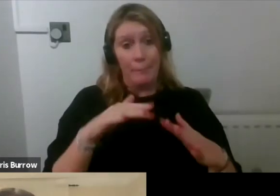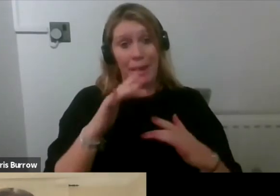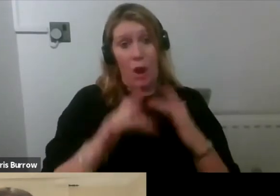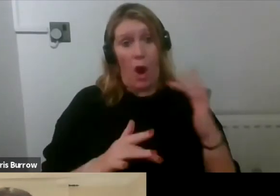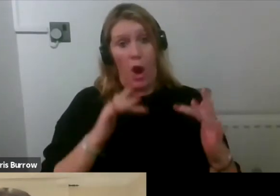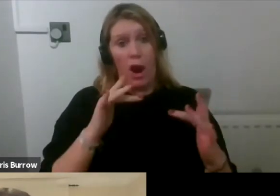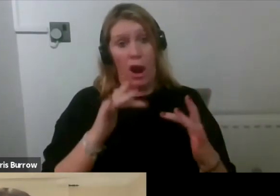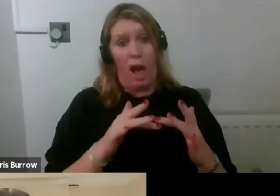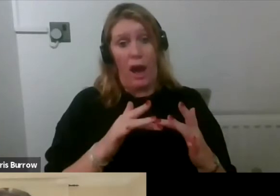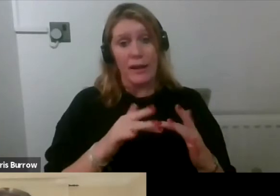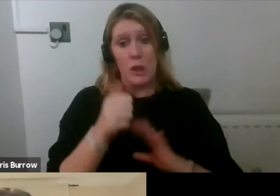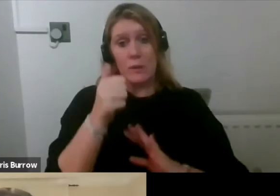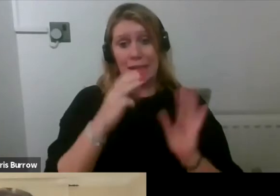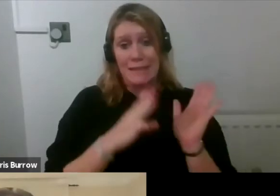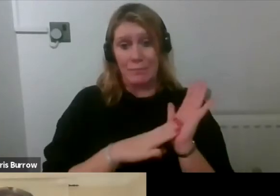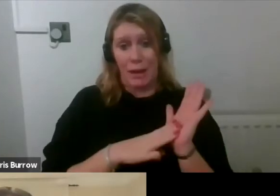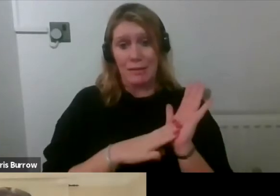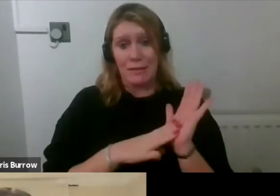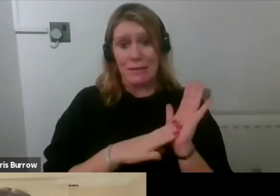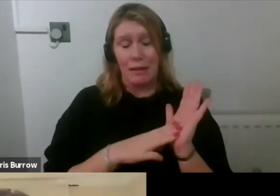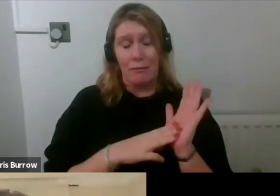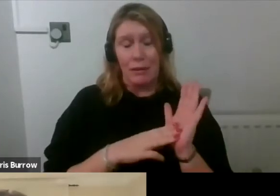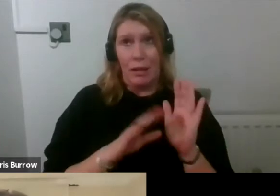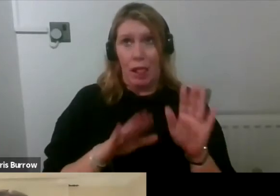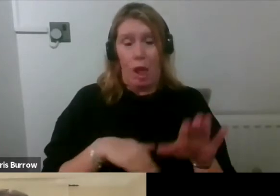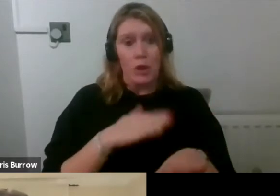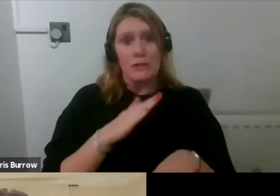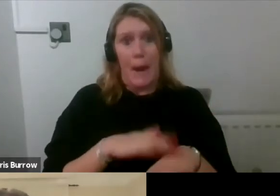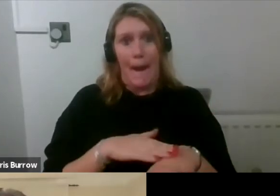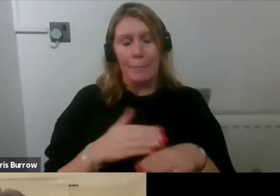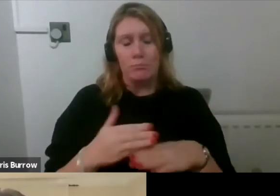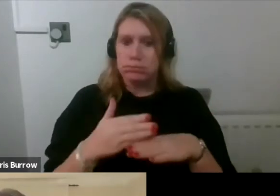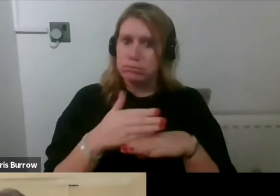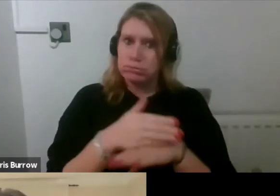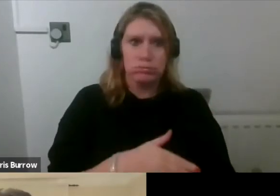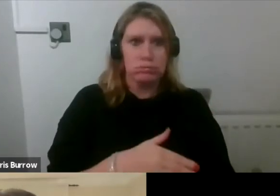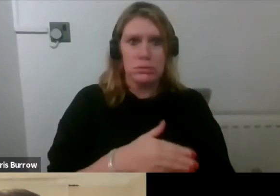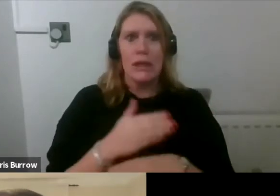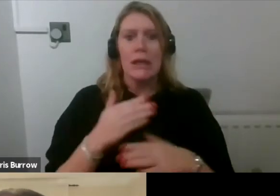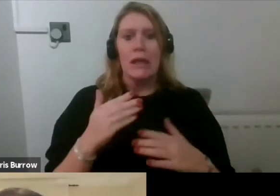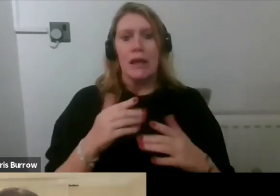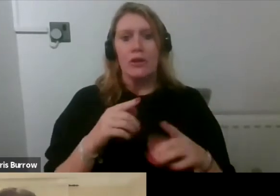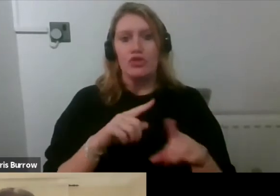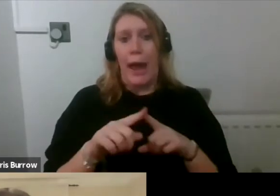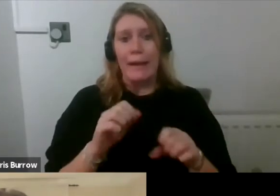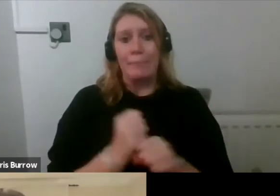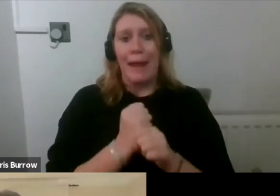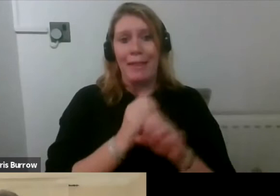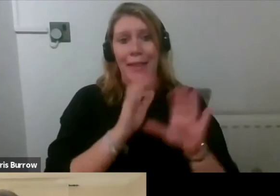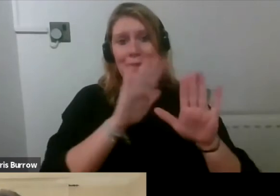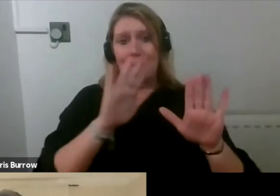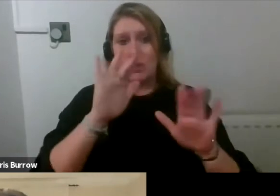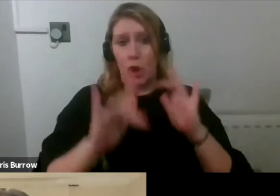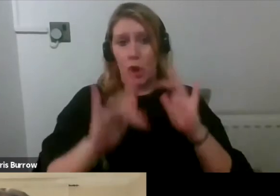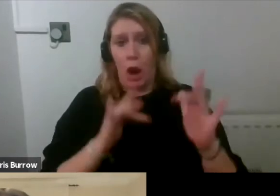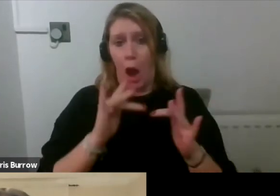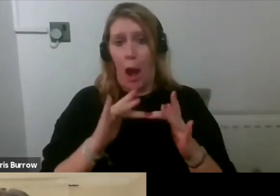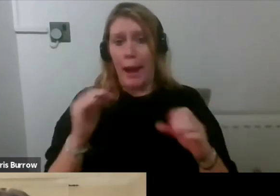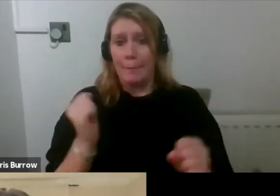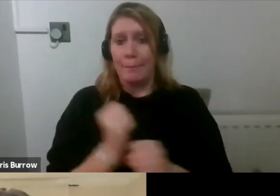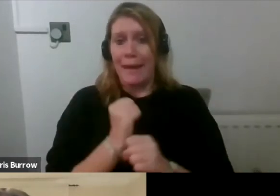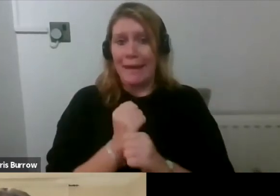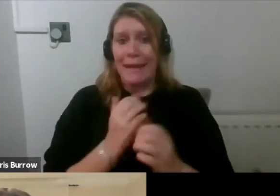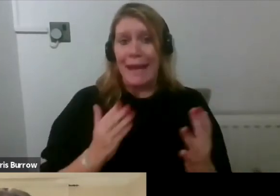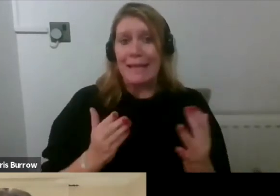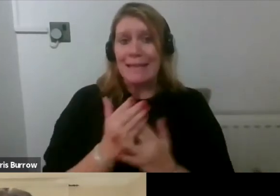6 months, taking a hell of a long time. It's been a lot of work, putting the exhibition online and making it as accessible as we